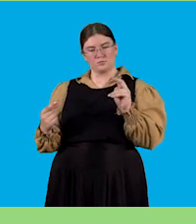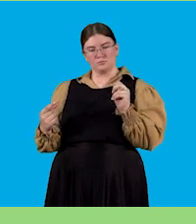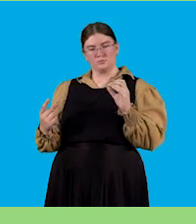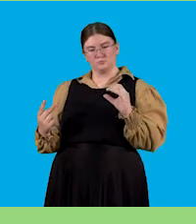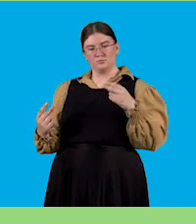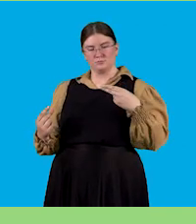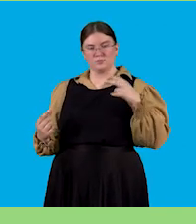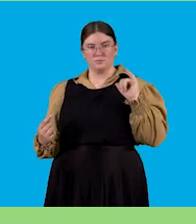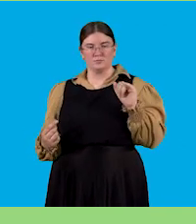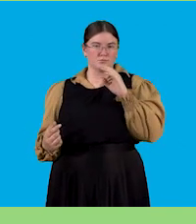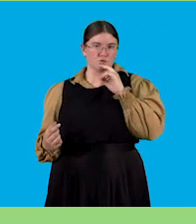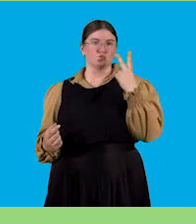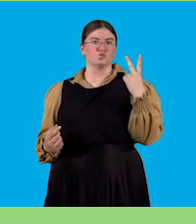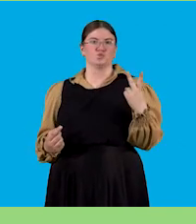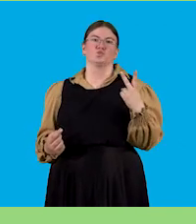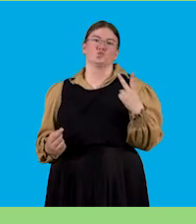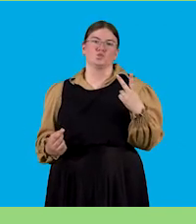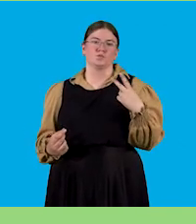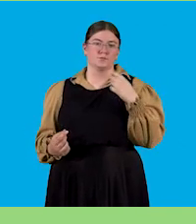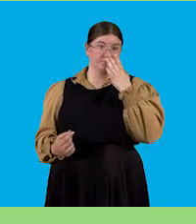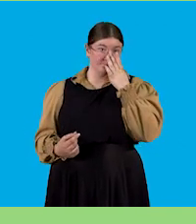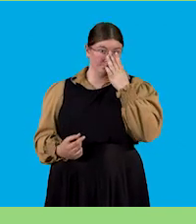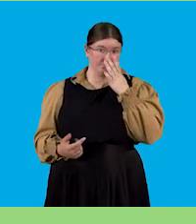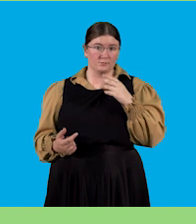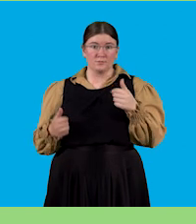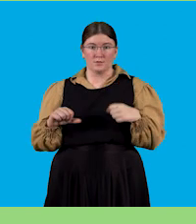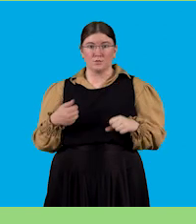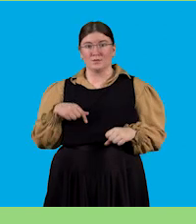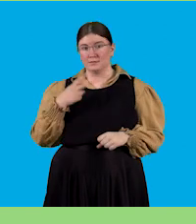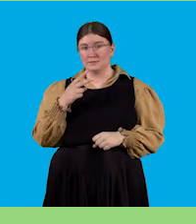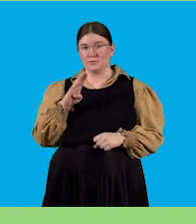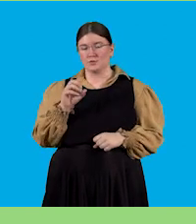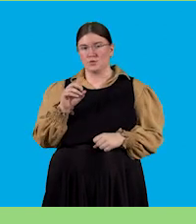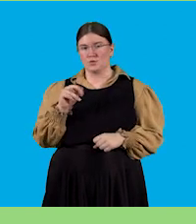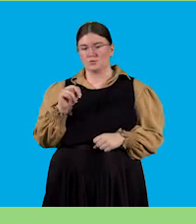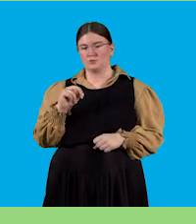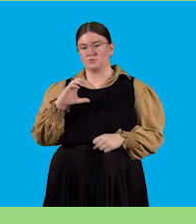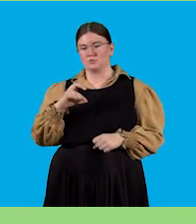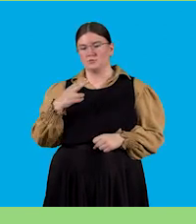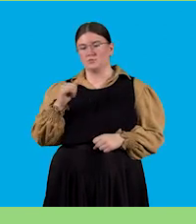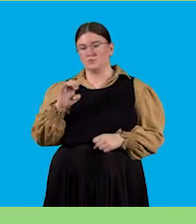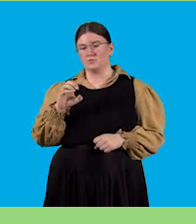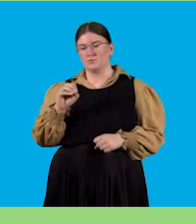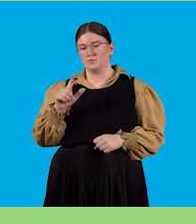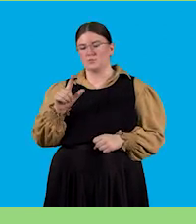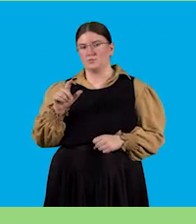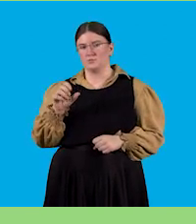And then we will look at the bronchiole and bronchioles in the next slide.